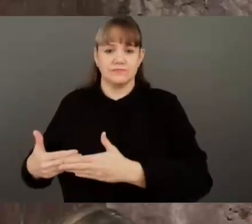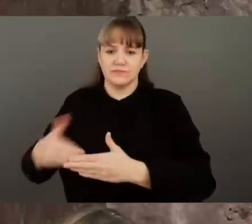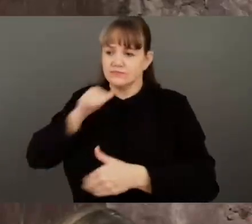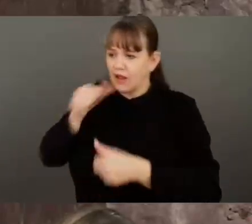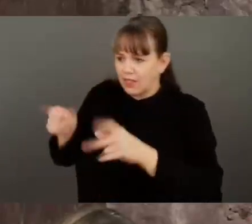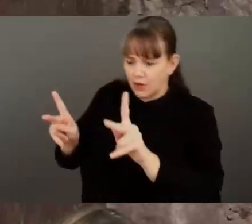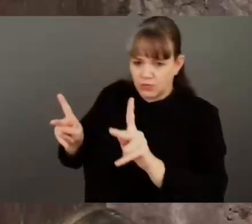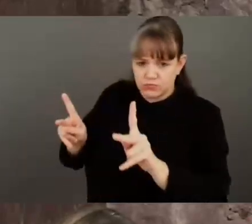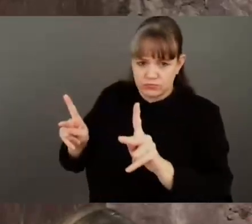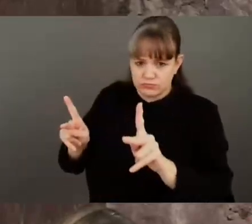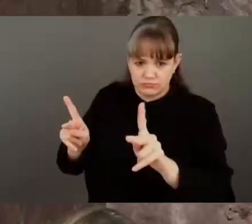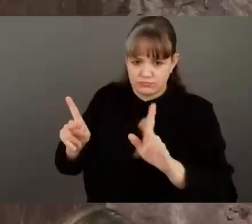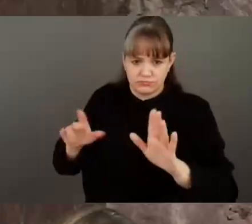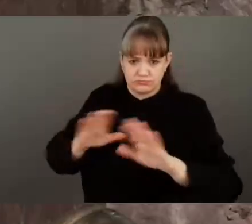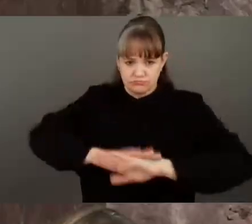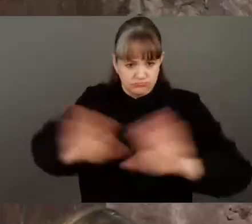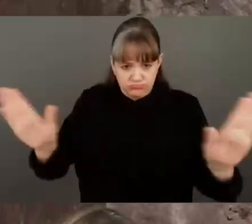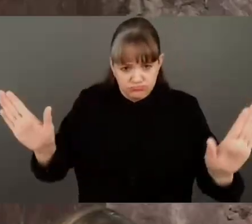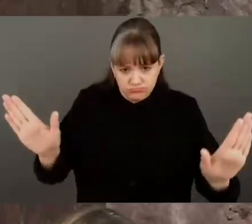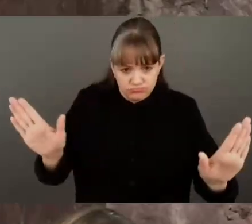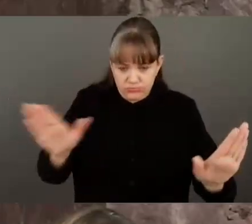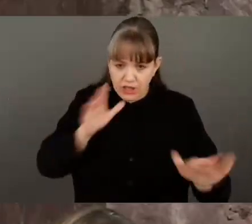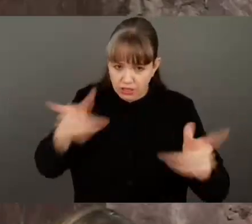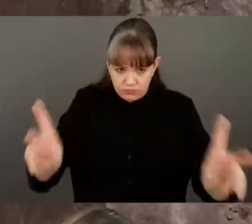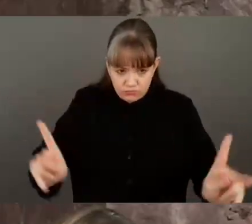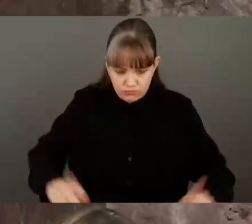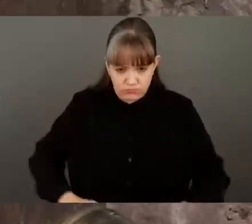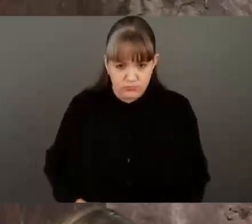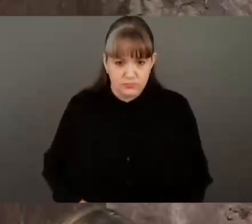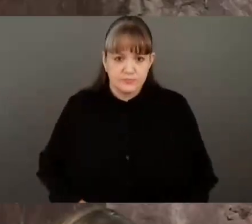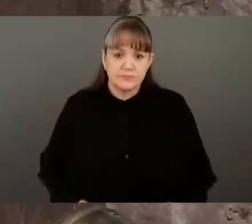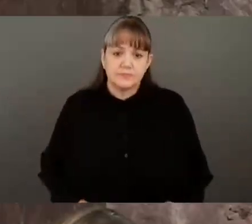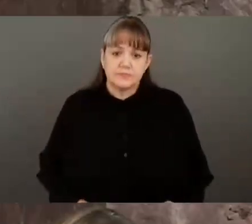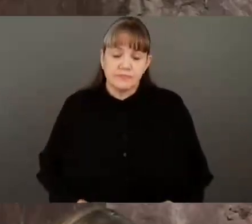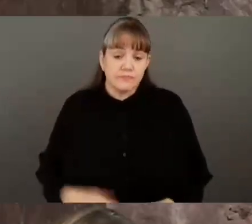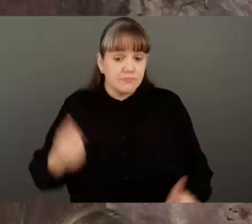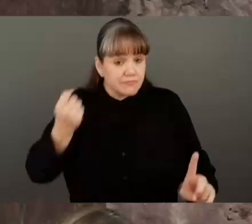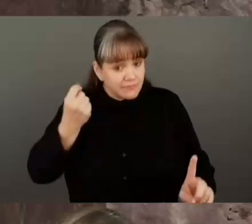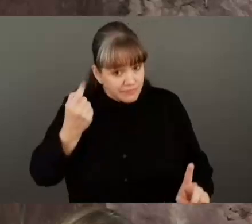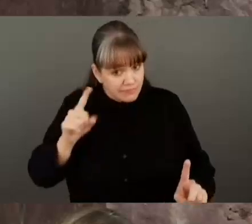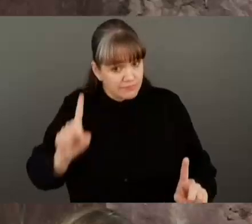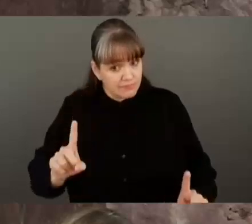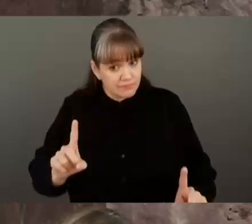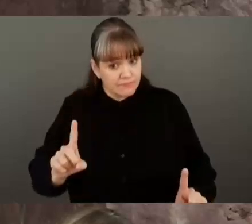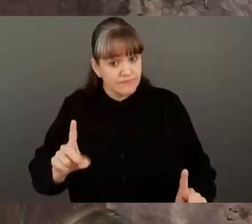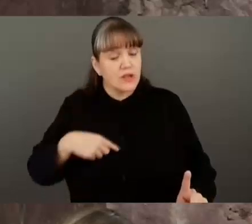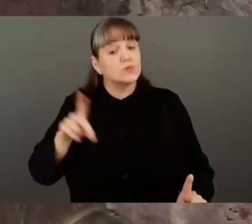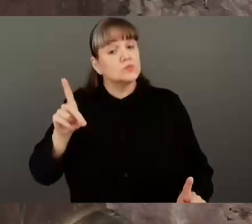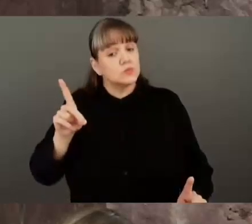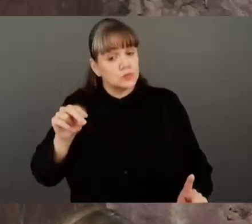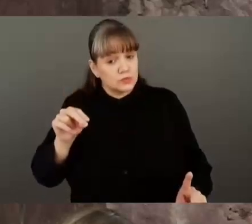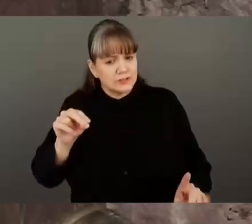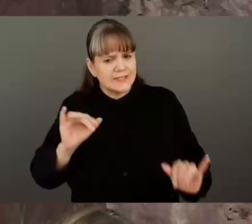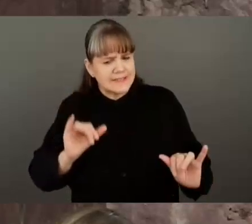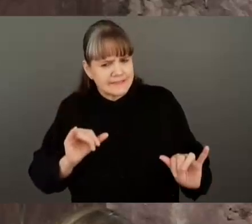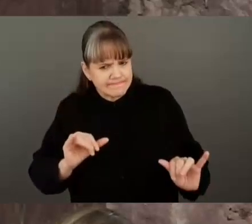Speaker. Though I must admit, I do find it somewhat interesting when the member talks